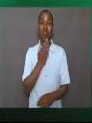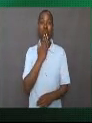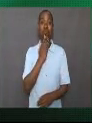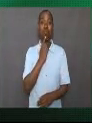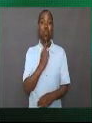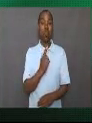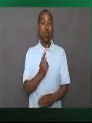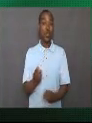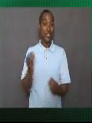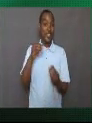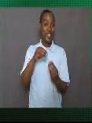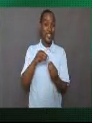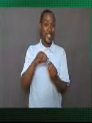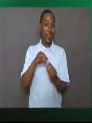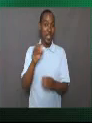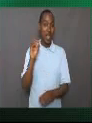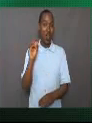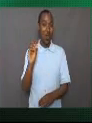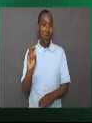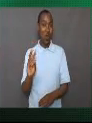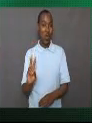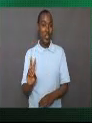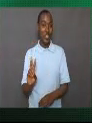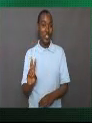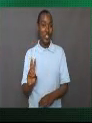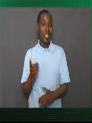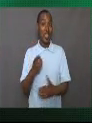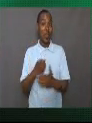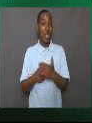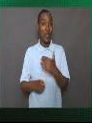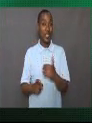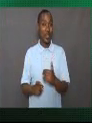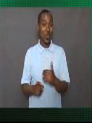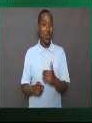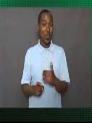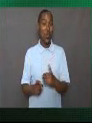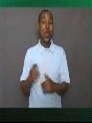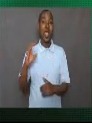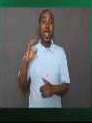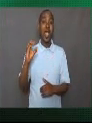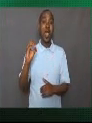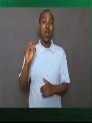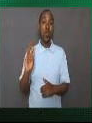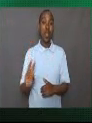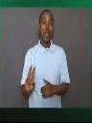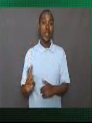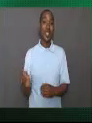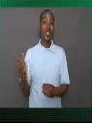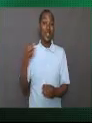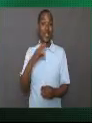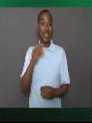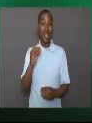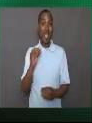Glucose plus oxygen produces carbon dioxide plus